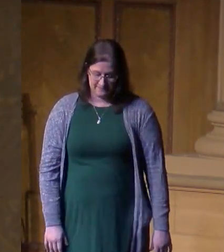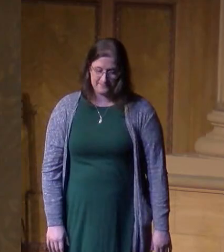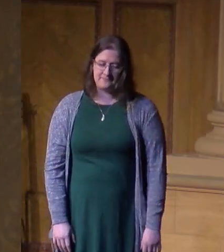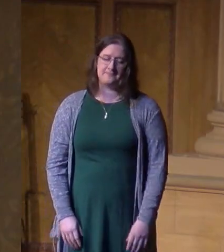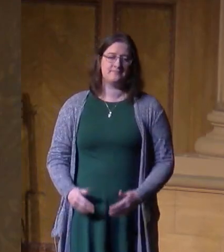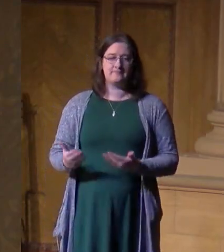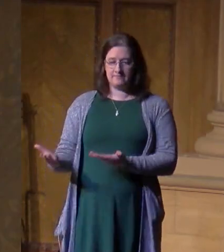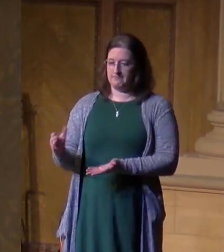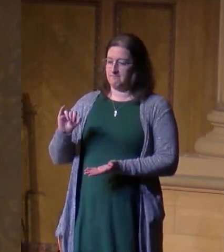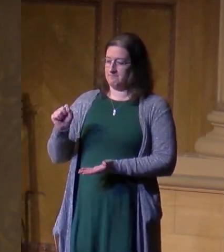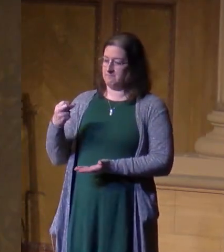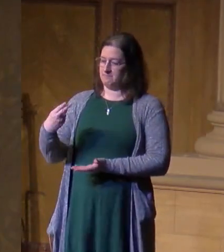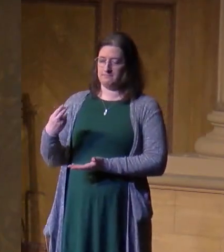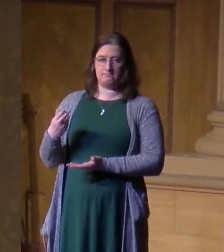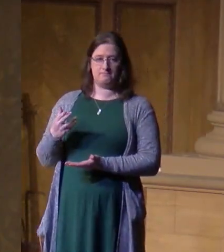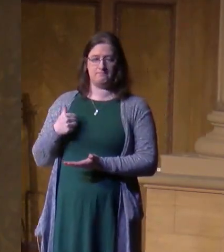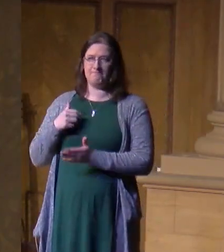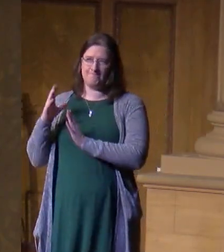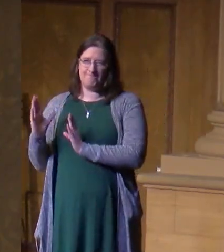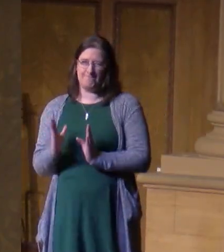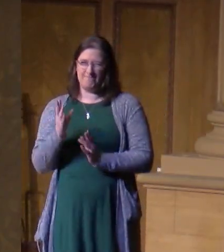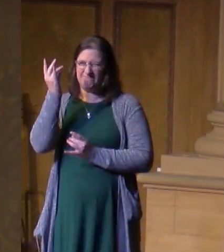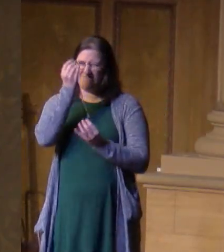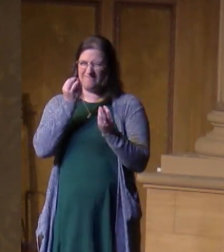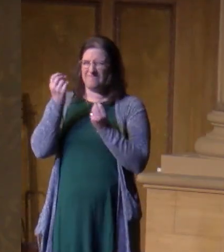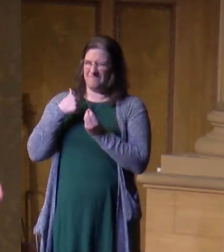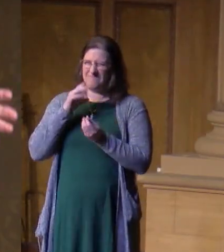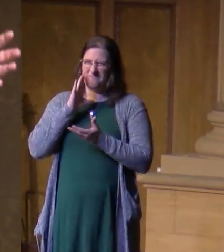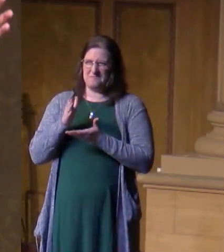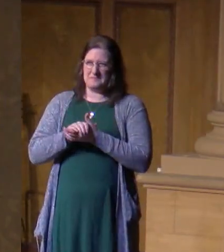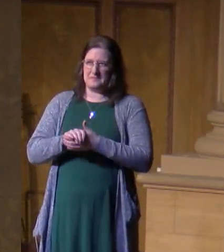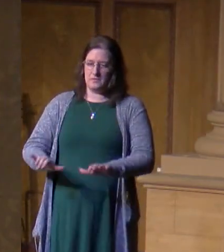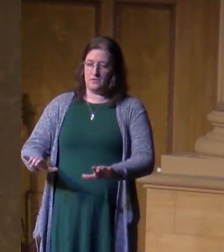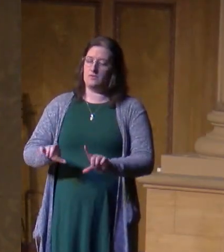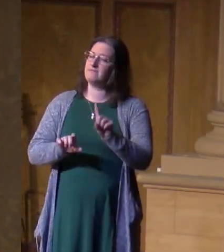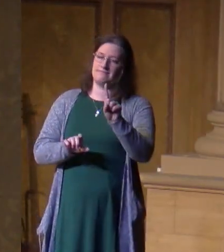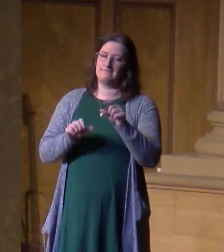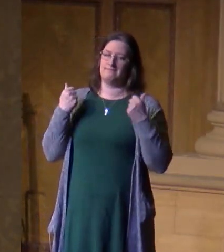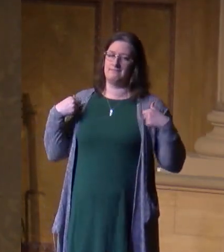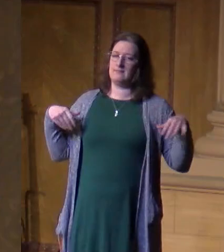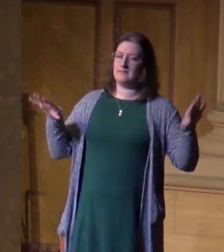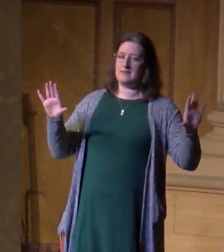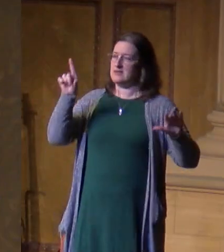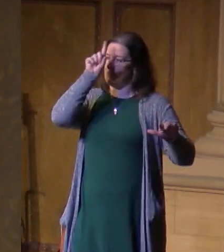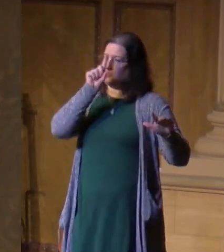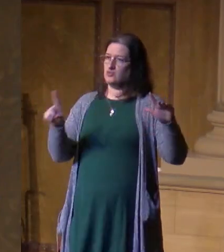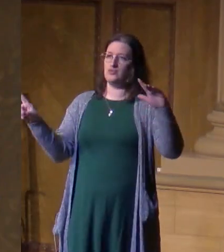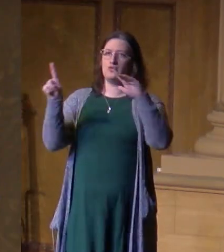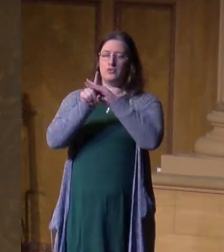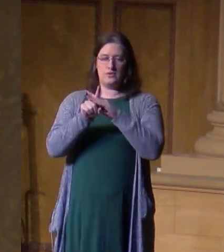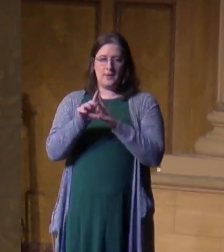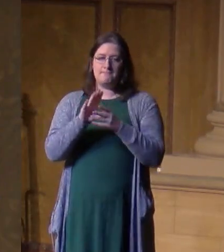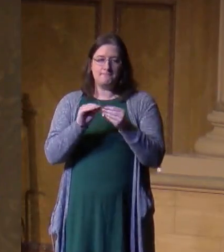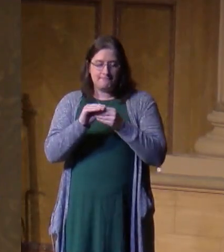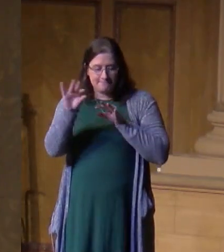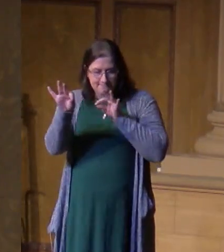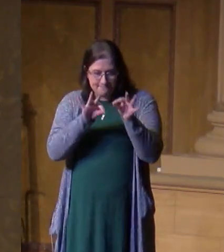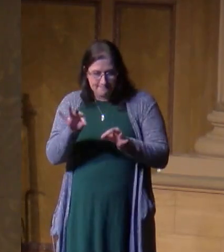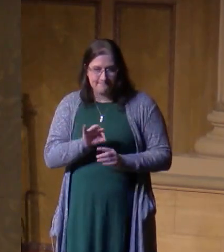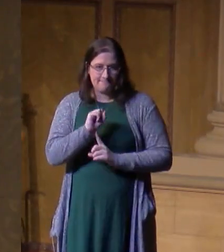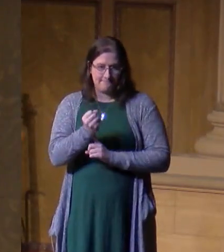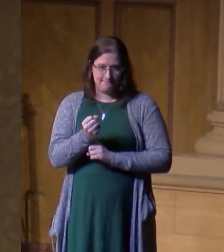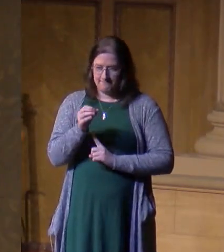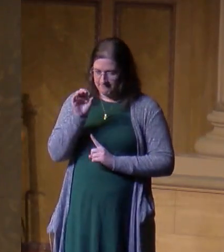so here's Joseph. He's making plans to divorce Mary, and an angel comes to him and explains the situation.